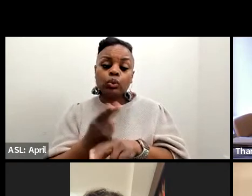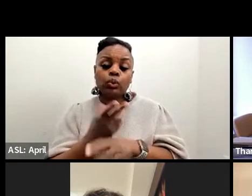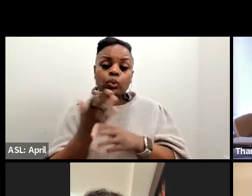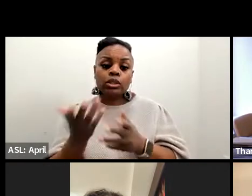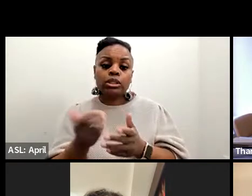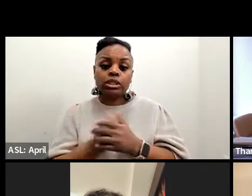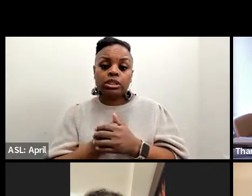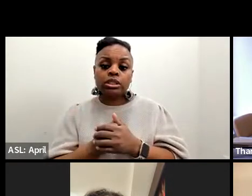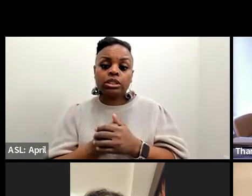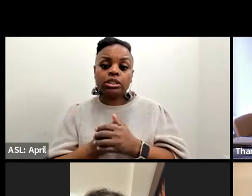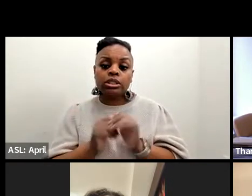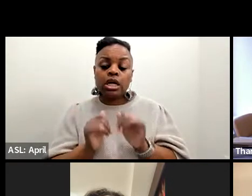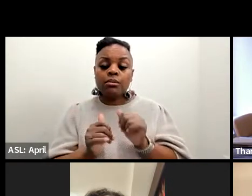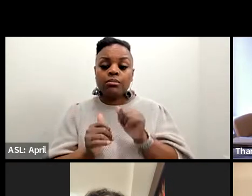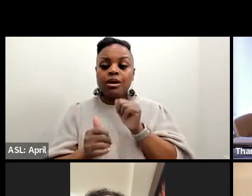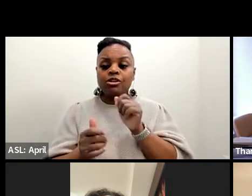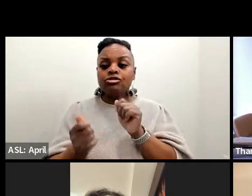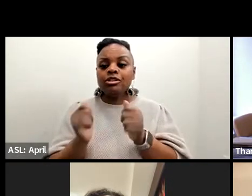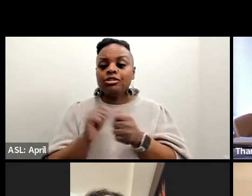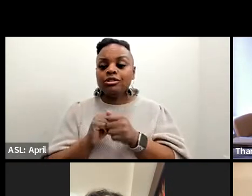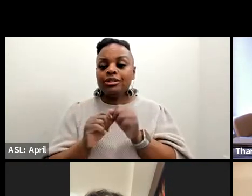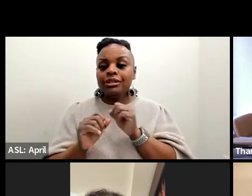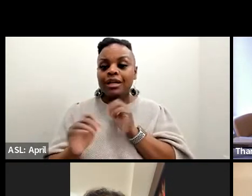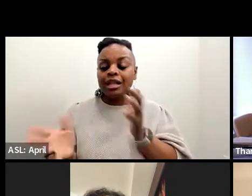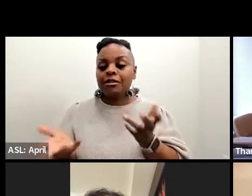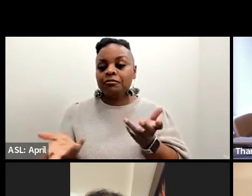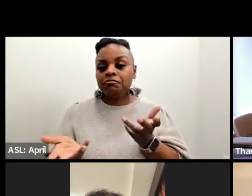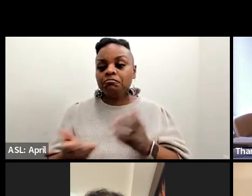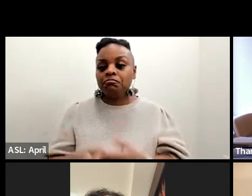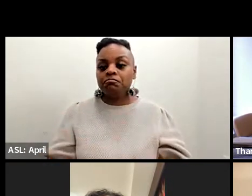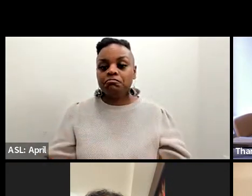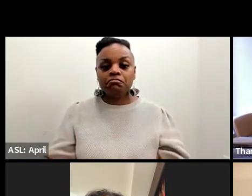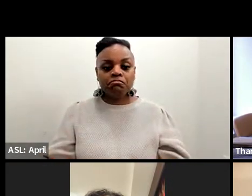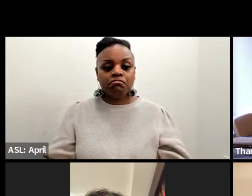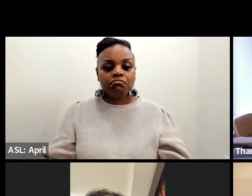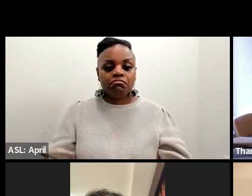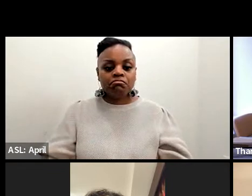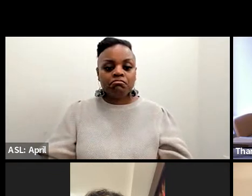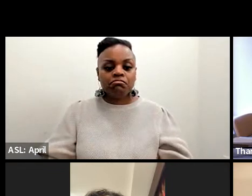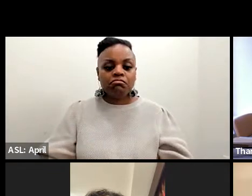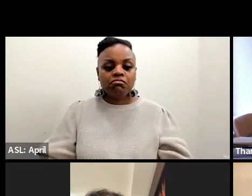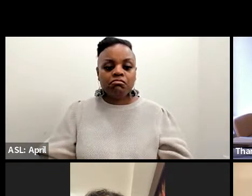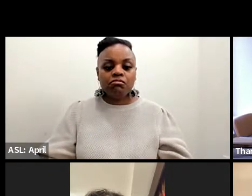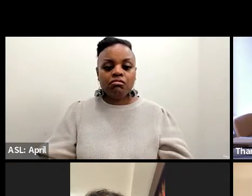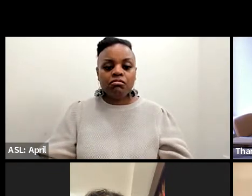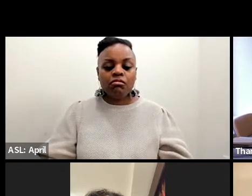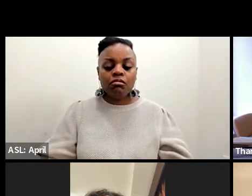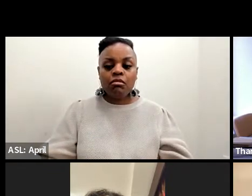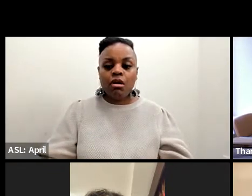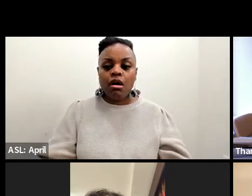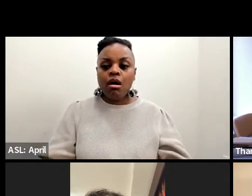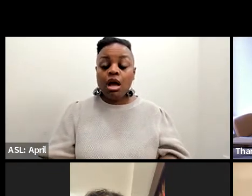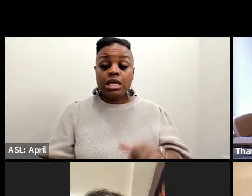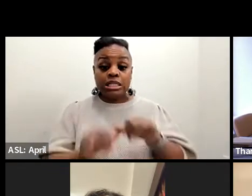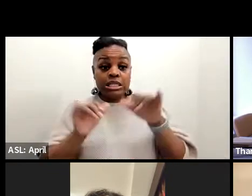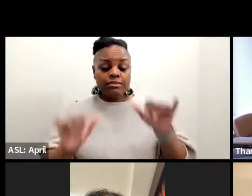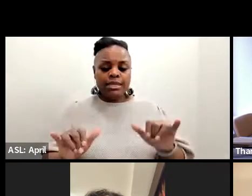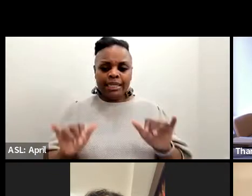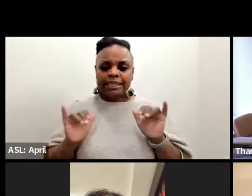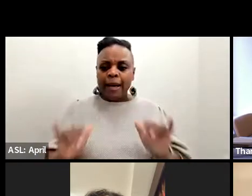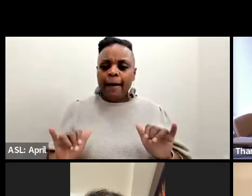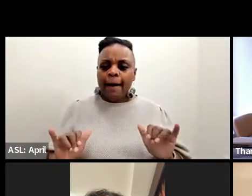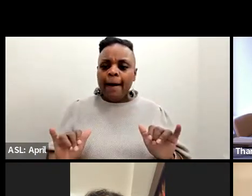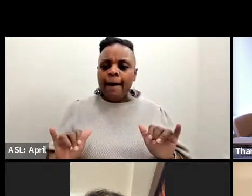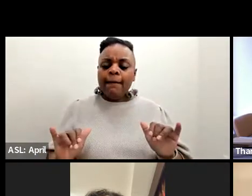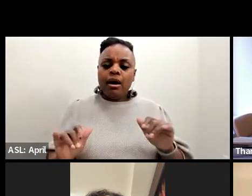where they are amenable to being socialized in very productive ways. In meetings they've had with leftists and liberal activists, they have expressed